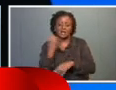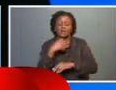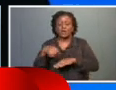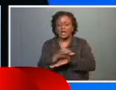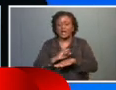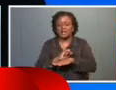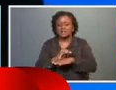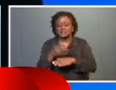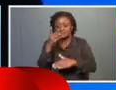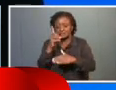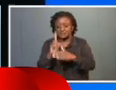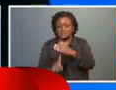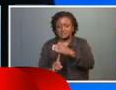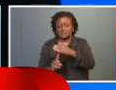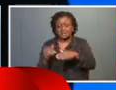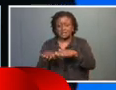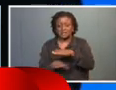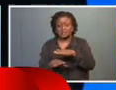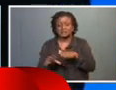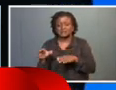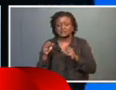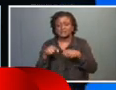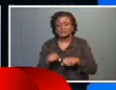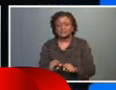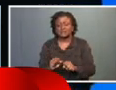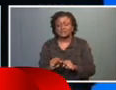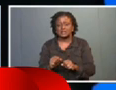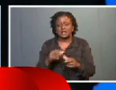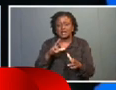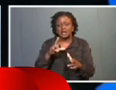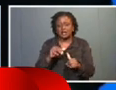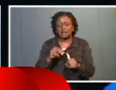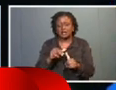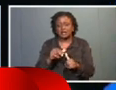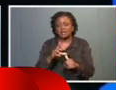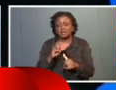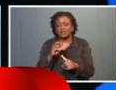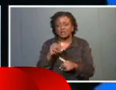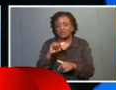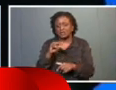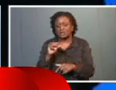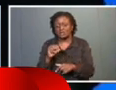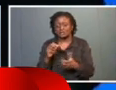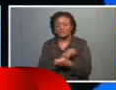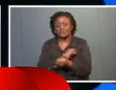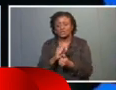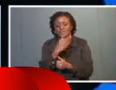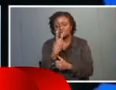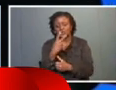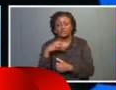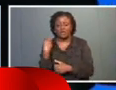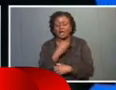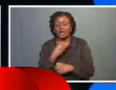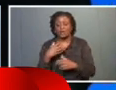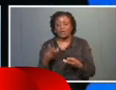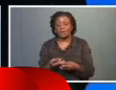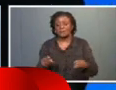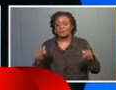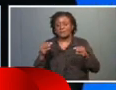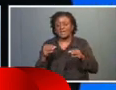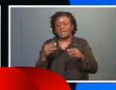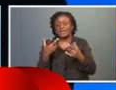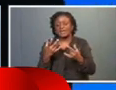monster Category 5 hurricane, which devastated two of our main islands, feels like it descended upon us